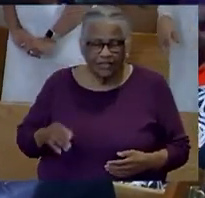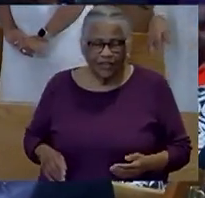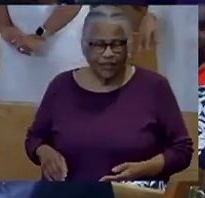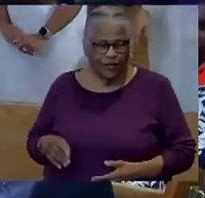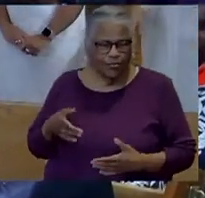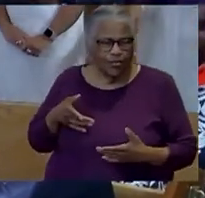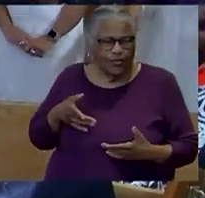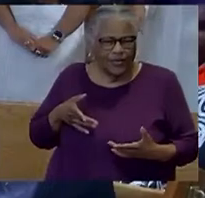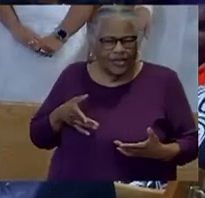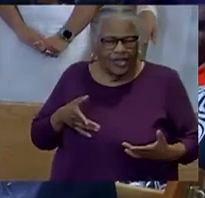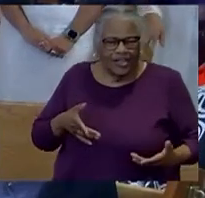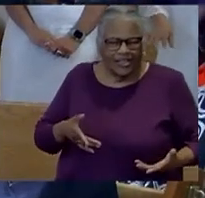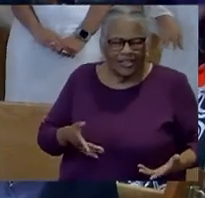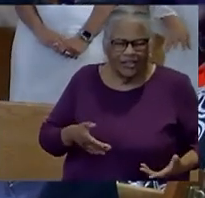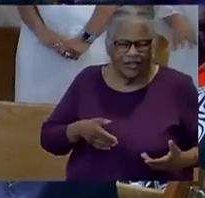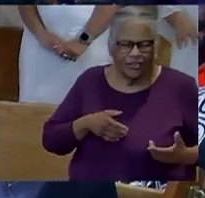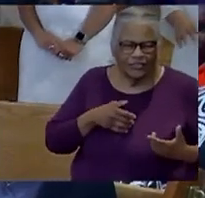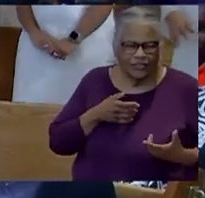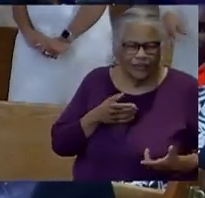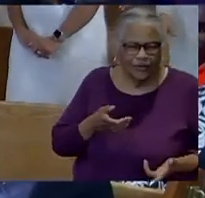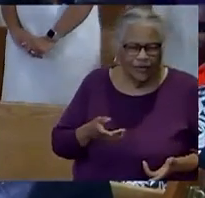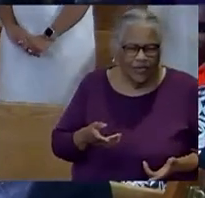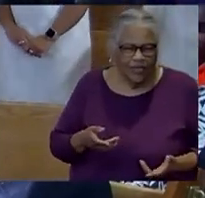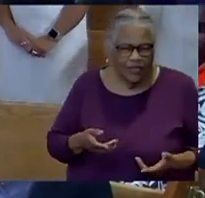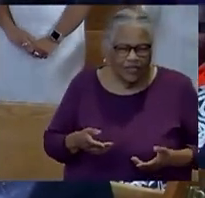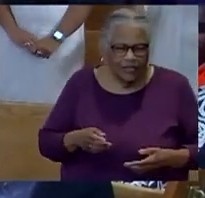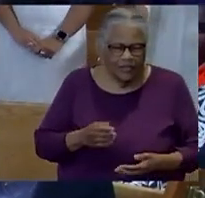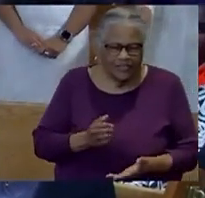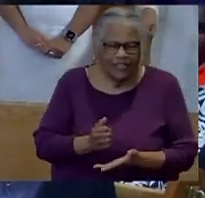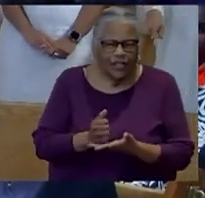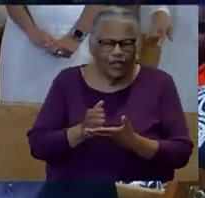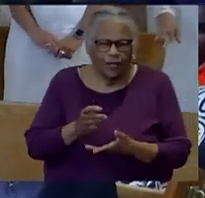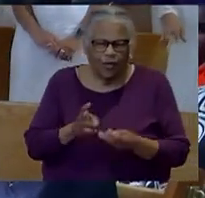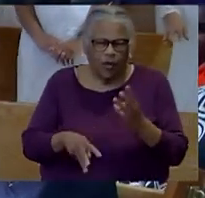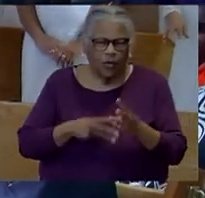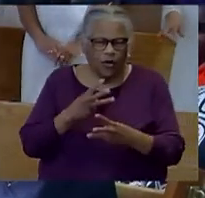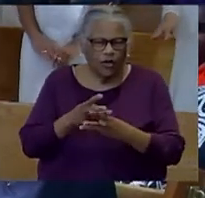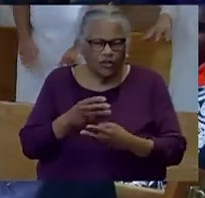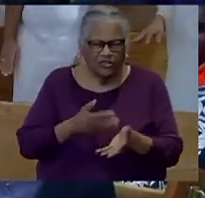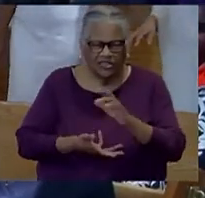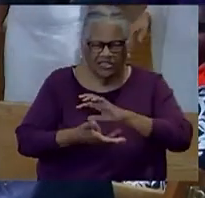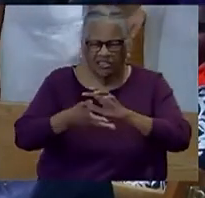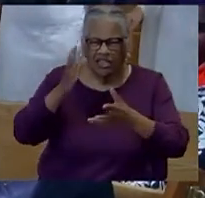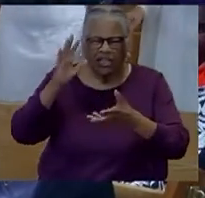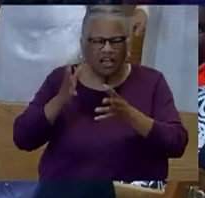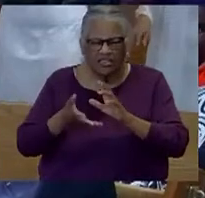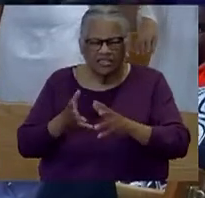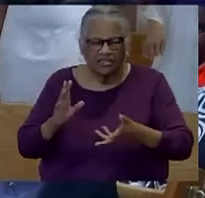Torn all apart.